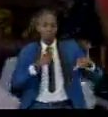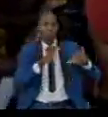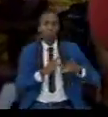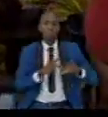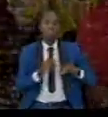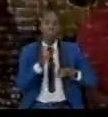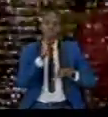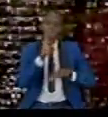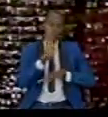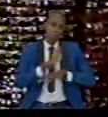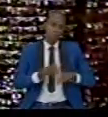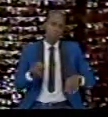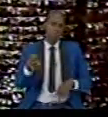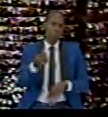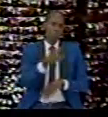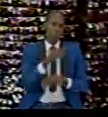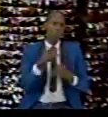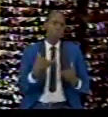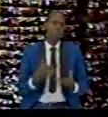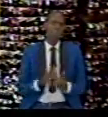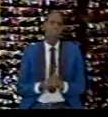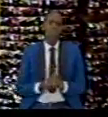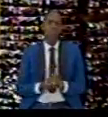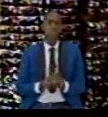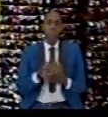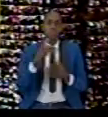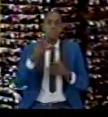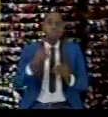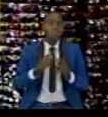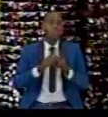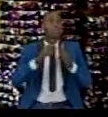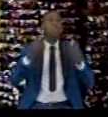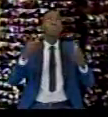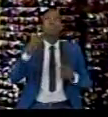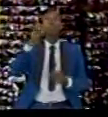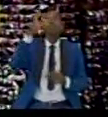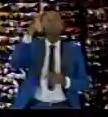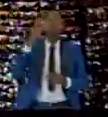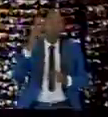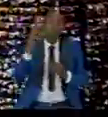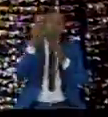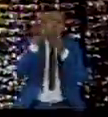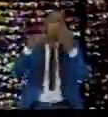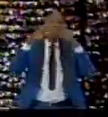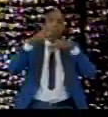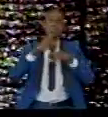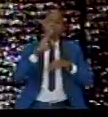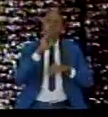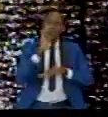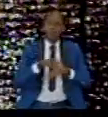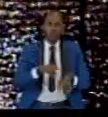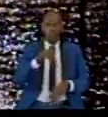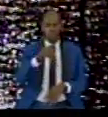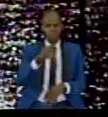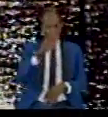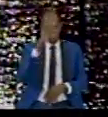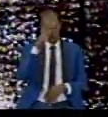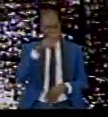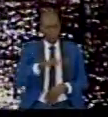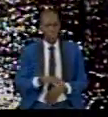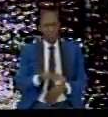calling upon you now the great God Of Heaven is calling you little man little woman